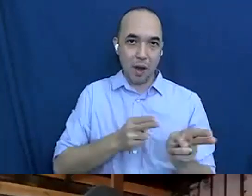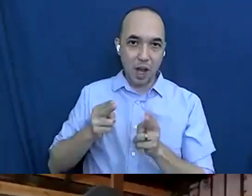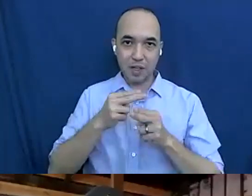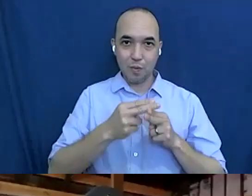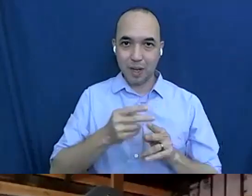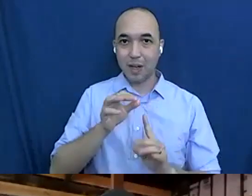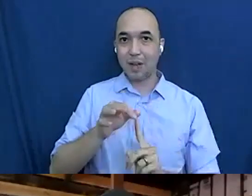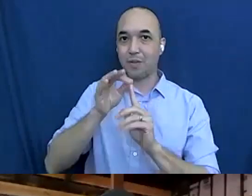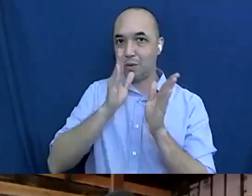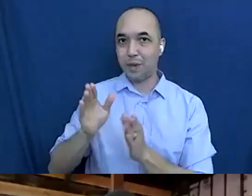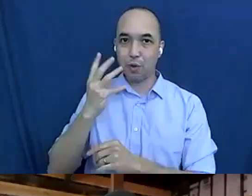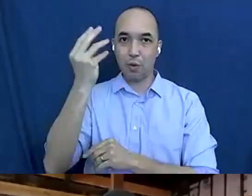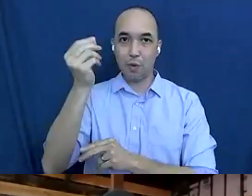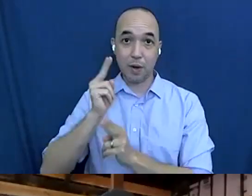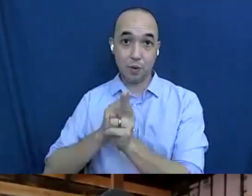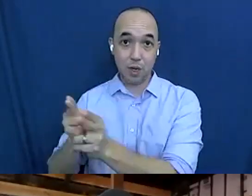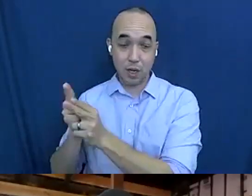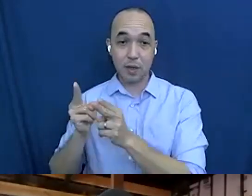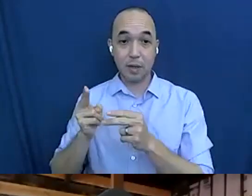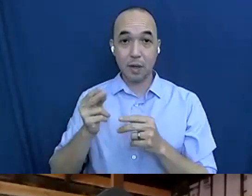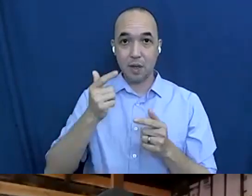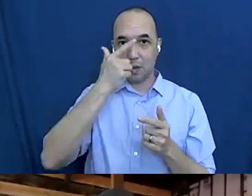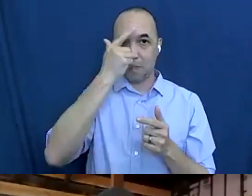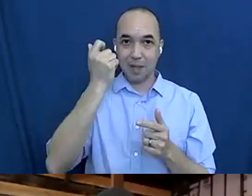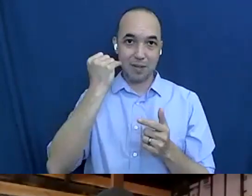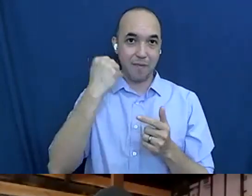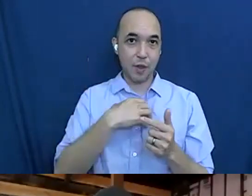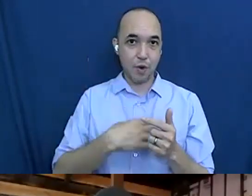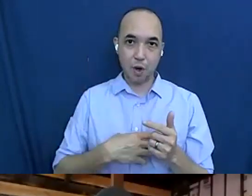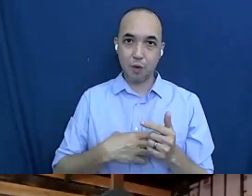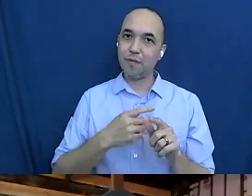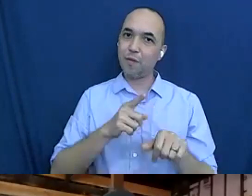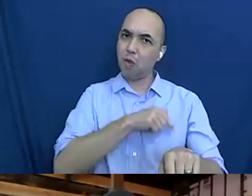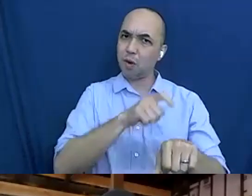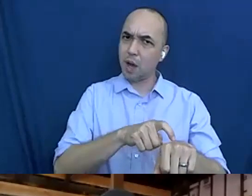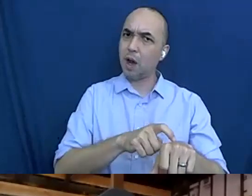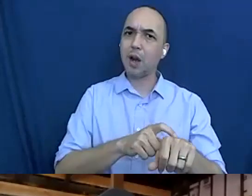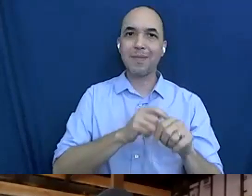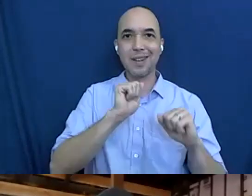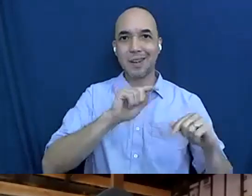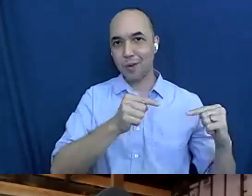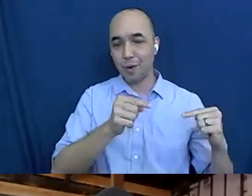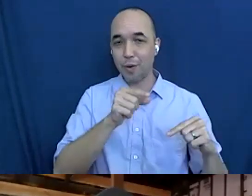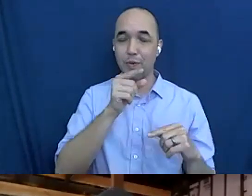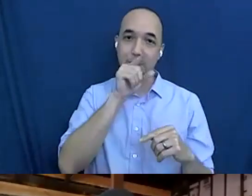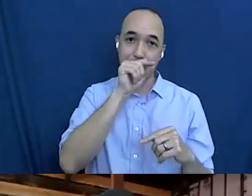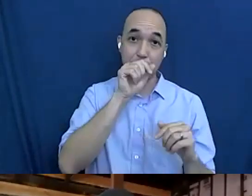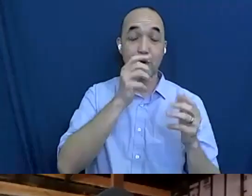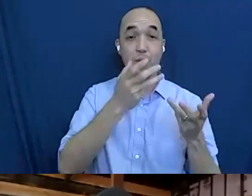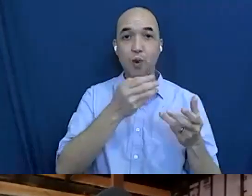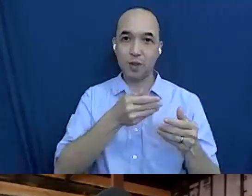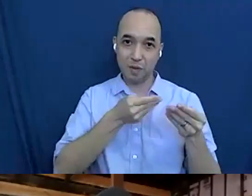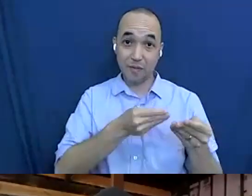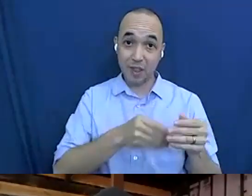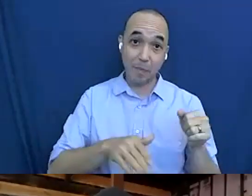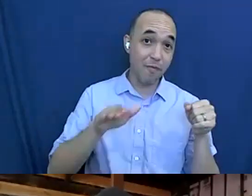bird, because if keeping them at that weight for so long can actually hurt your bird. So you want to keep them fed up, which now they're going into the